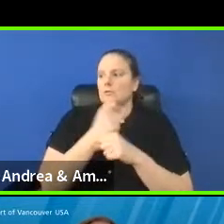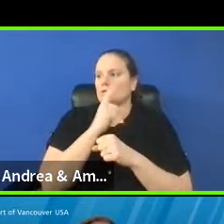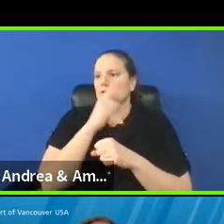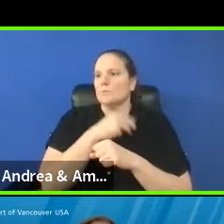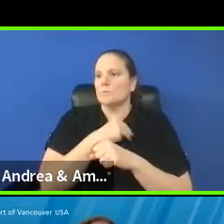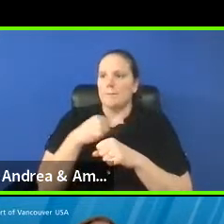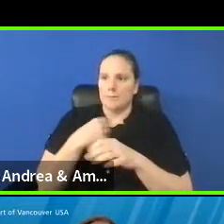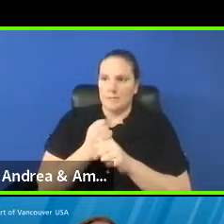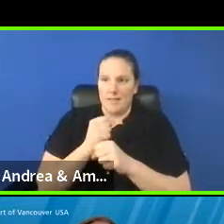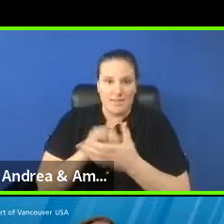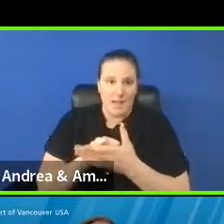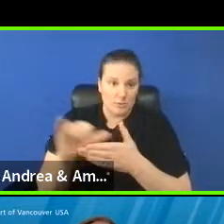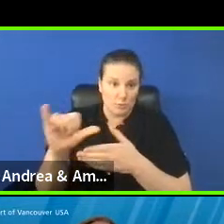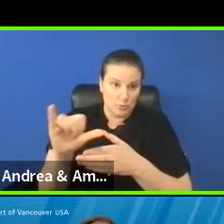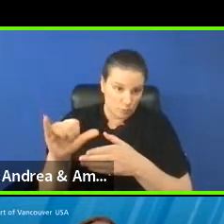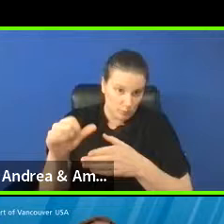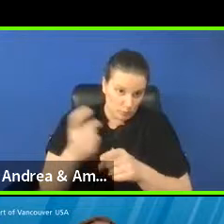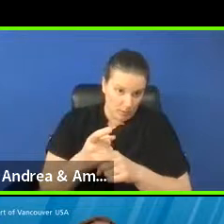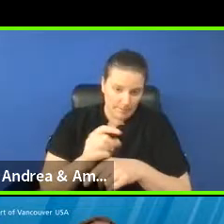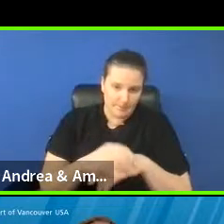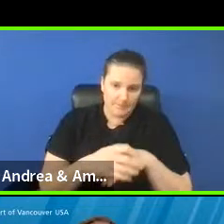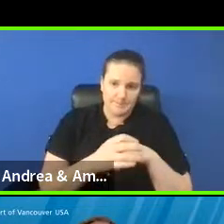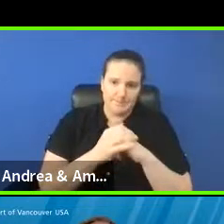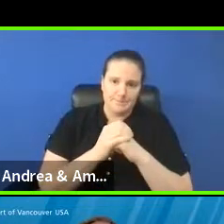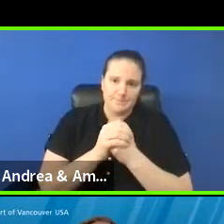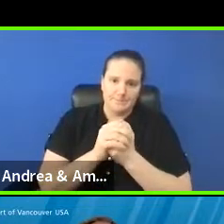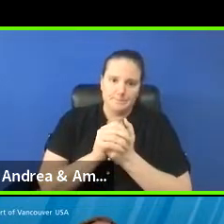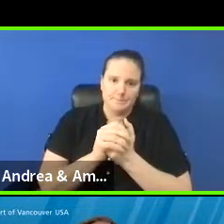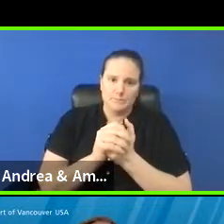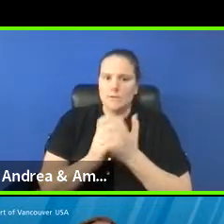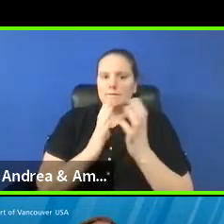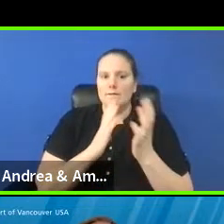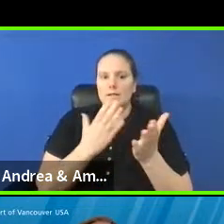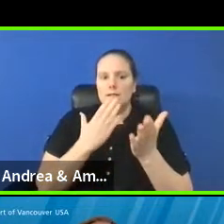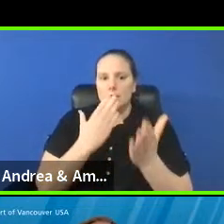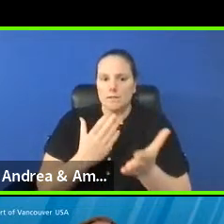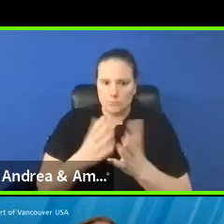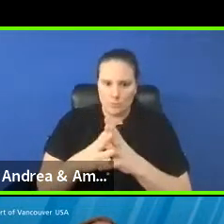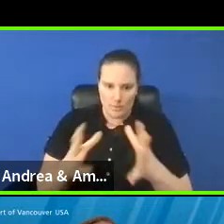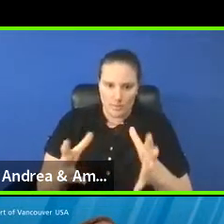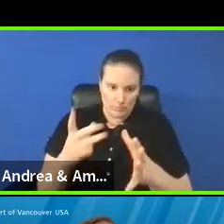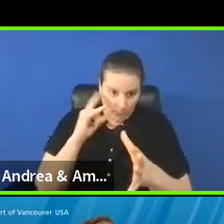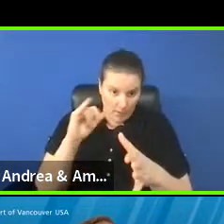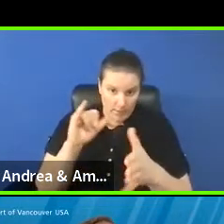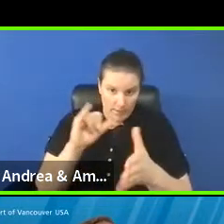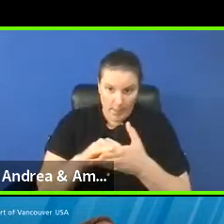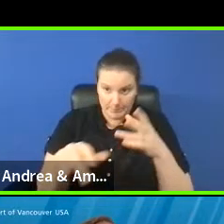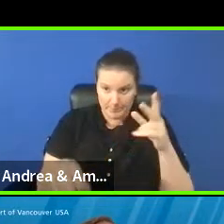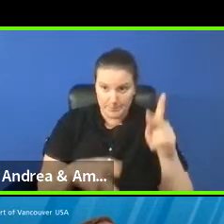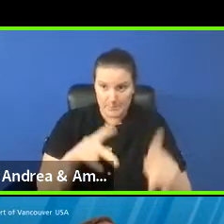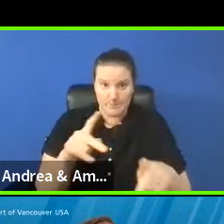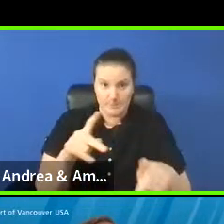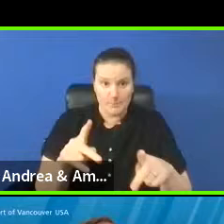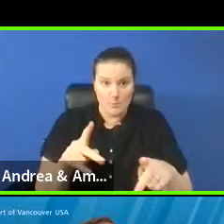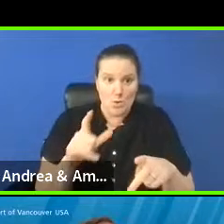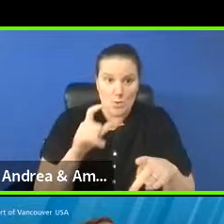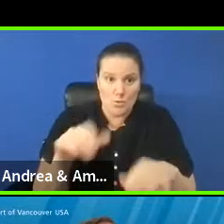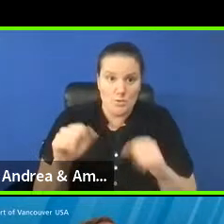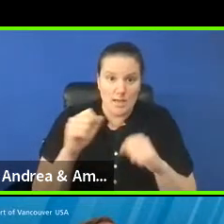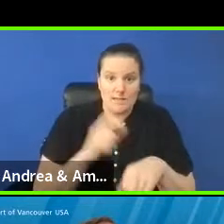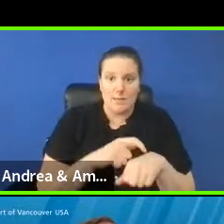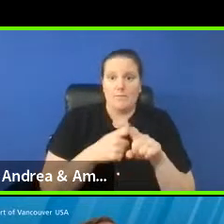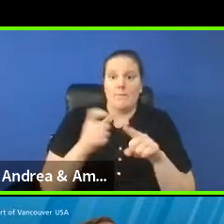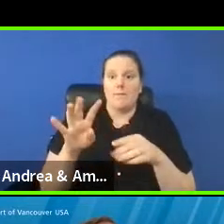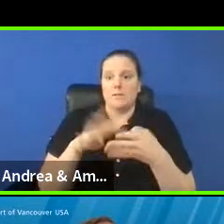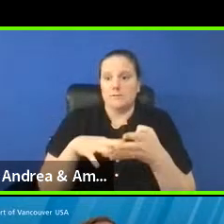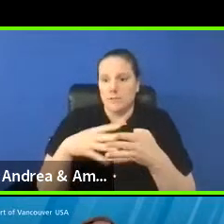well. ESG members get that information as well. So thank you so much to those who took time out of their schedules